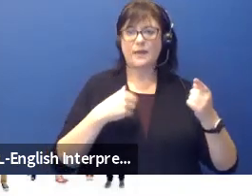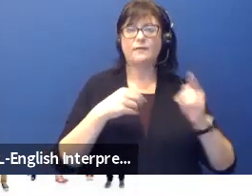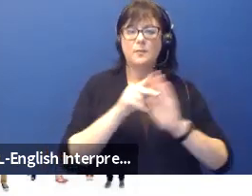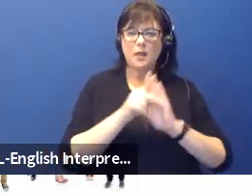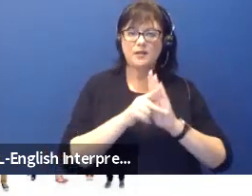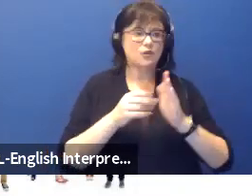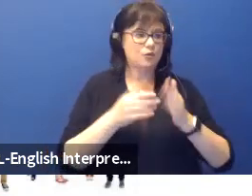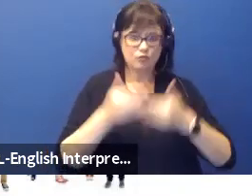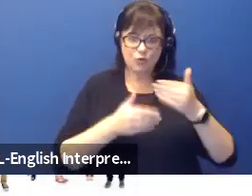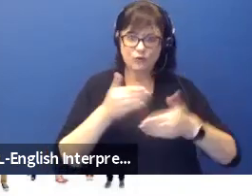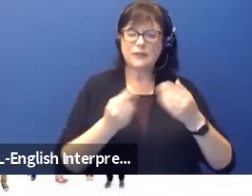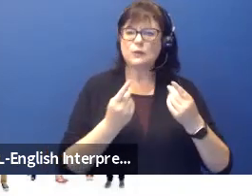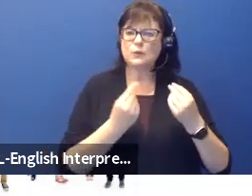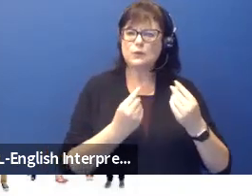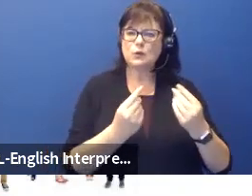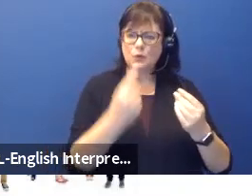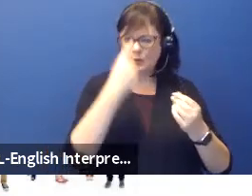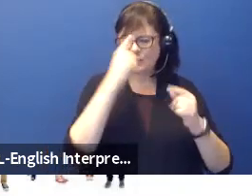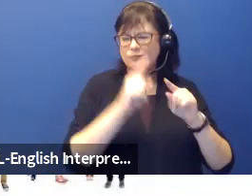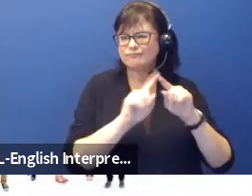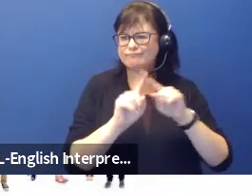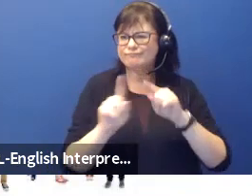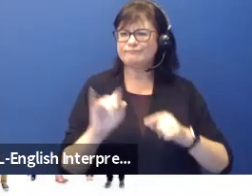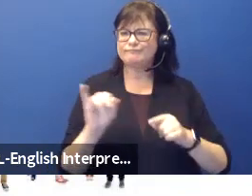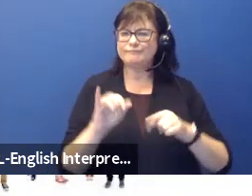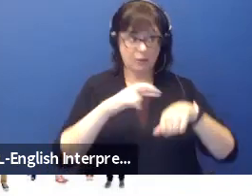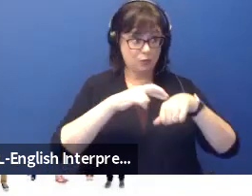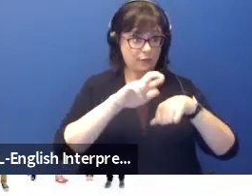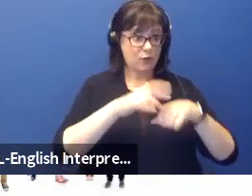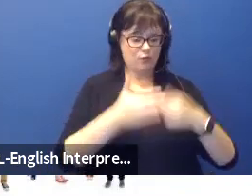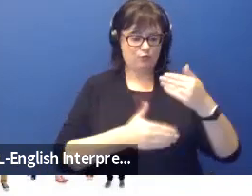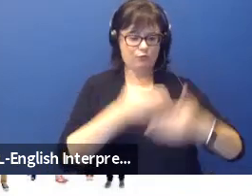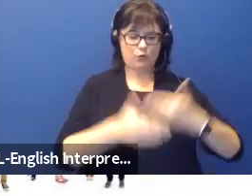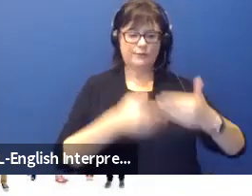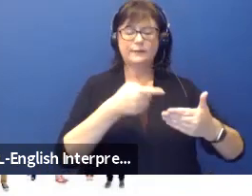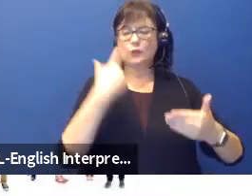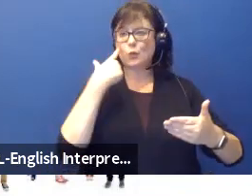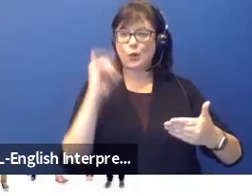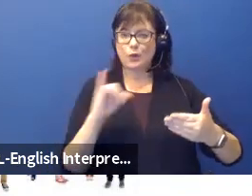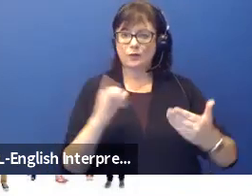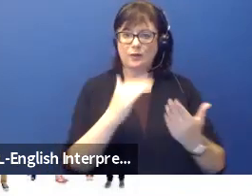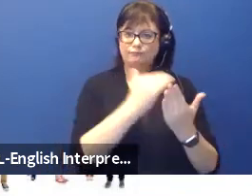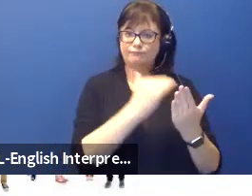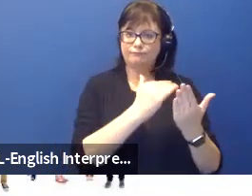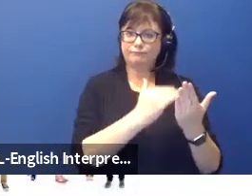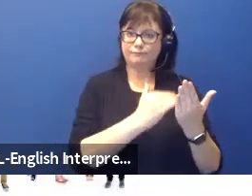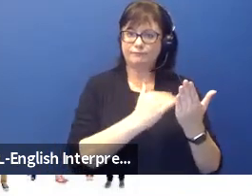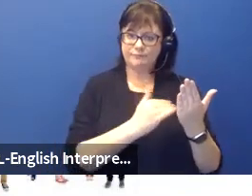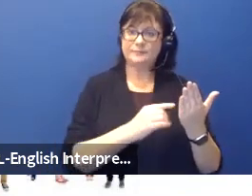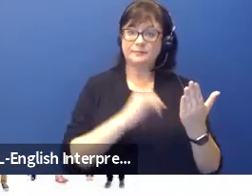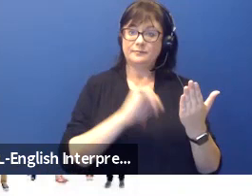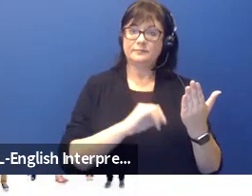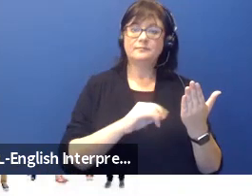for these different things that we're doing, and that those processes are consistently applied and understood amongst all of our